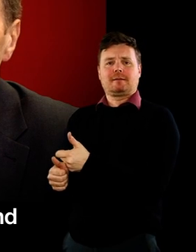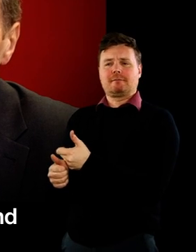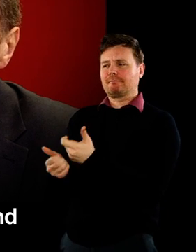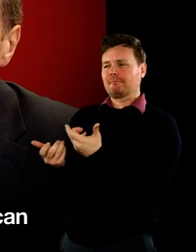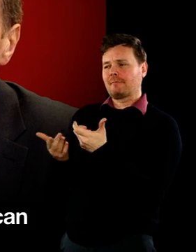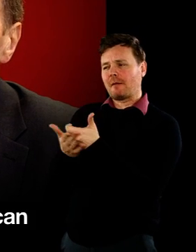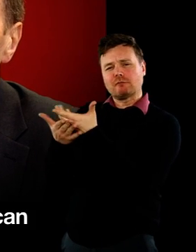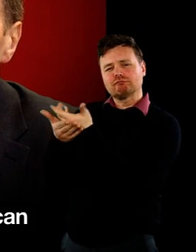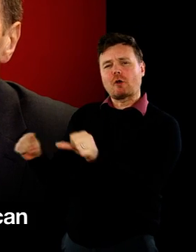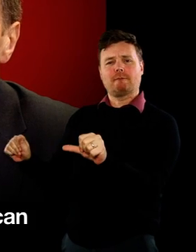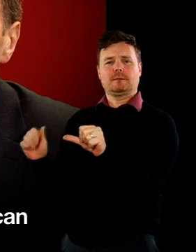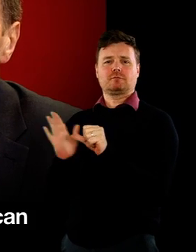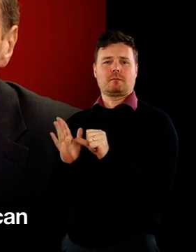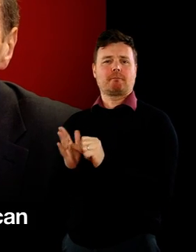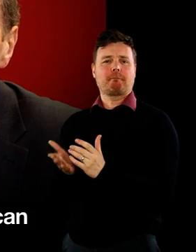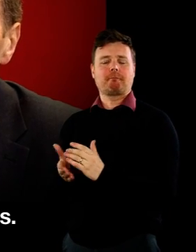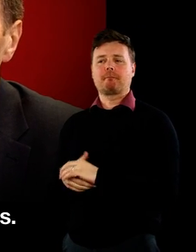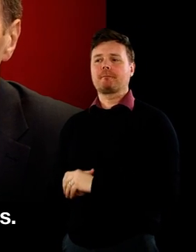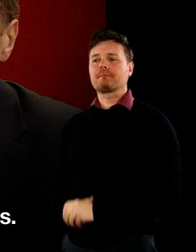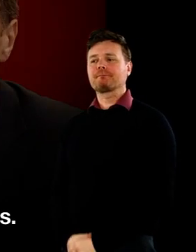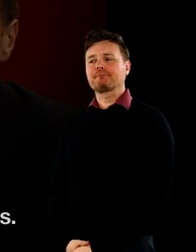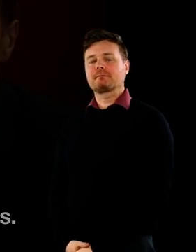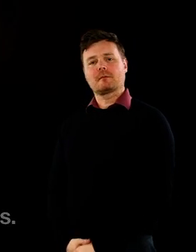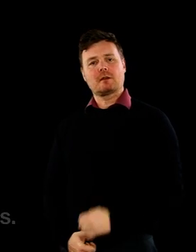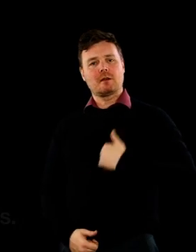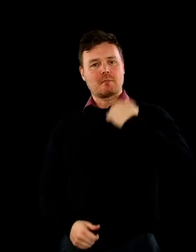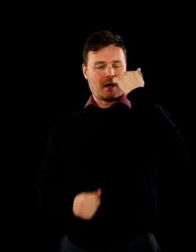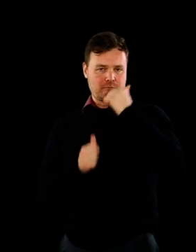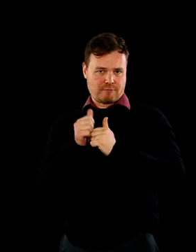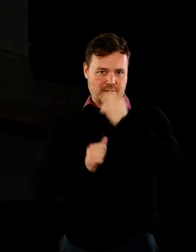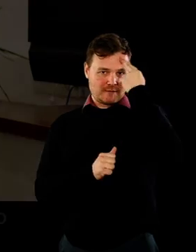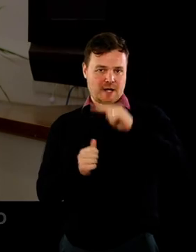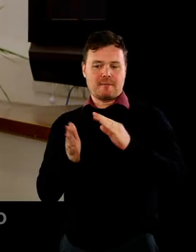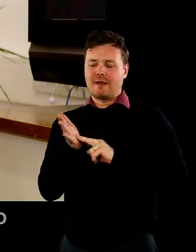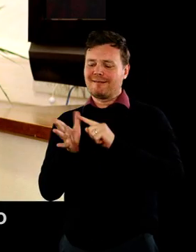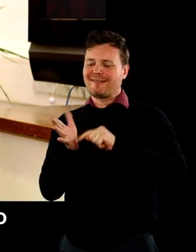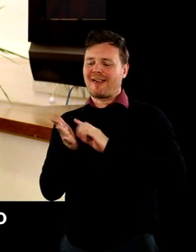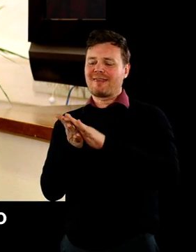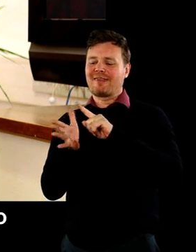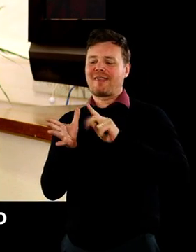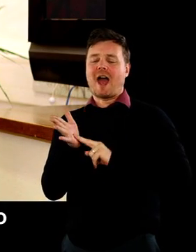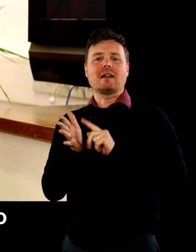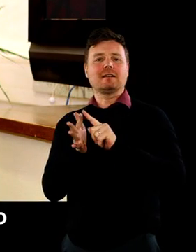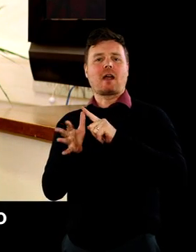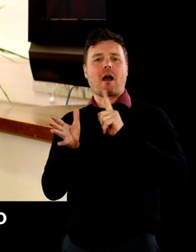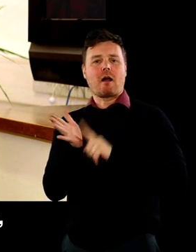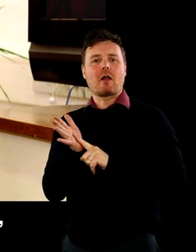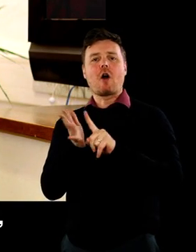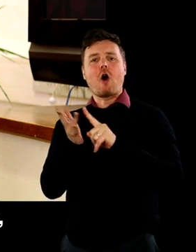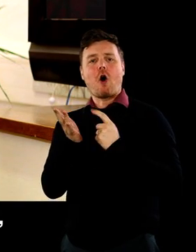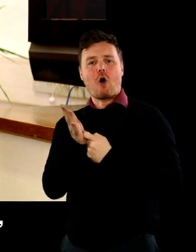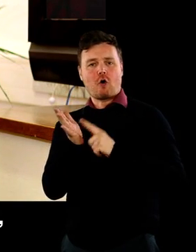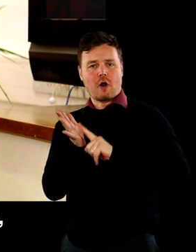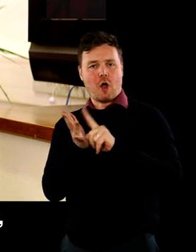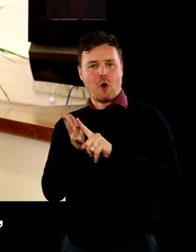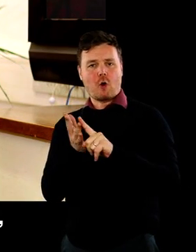difficult times and help get them through so they can meet some of those challenges. My brother is Nathaniel Aloro. He